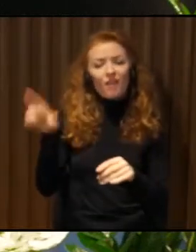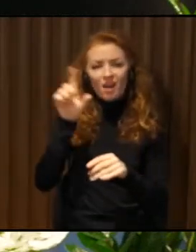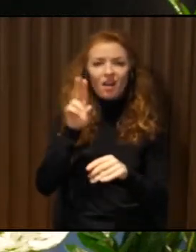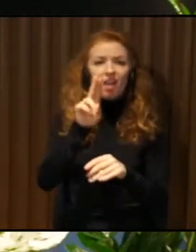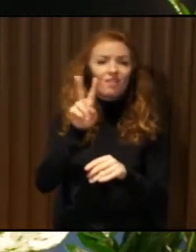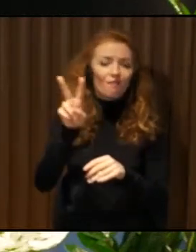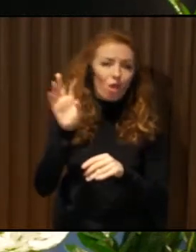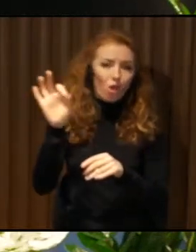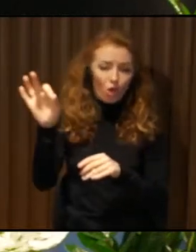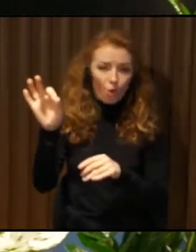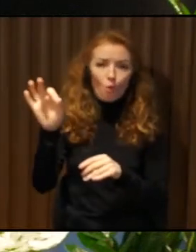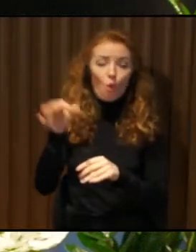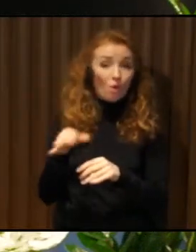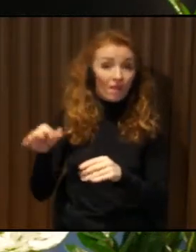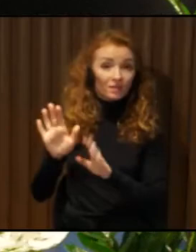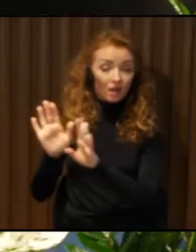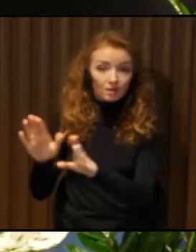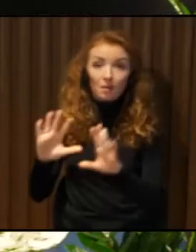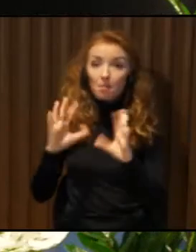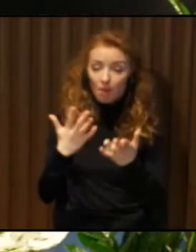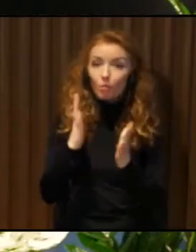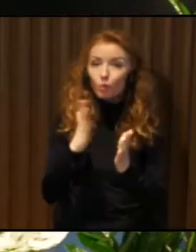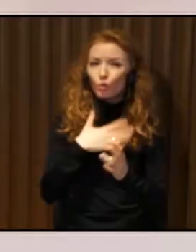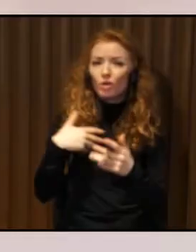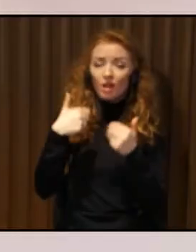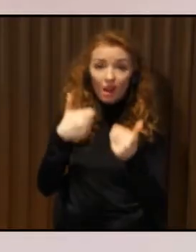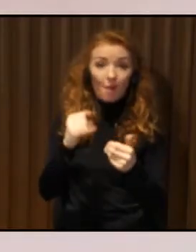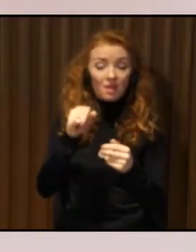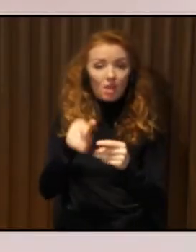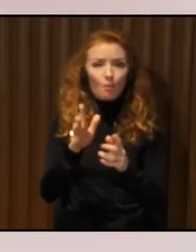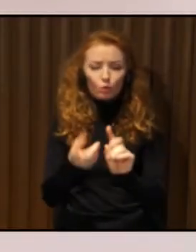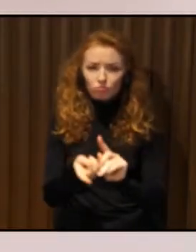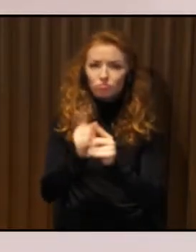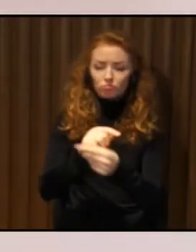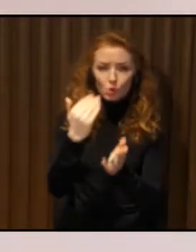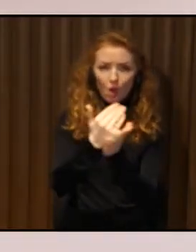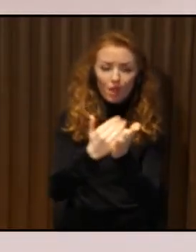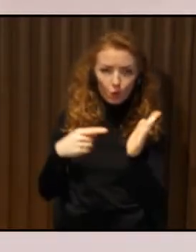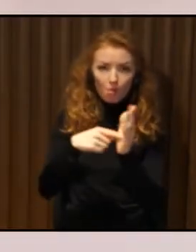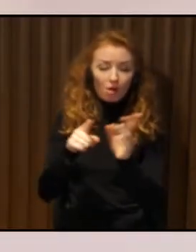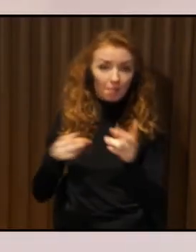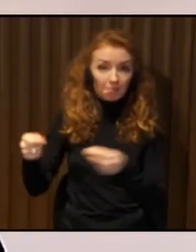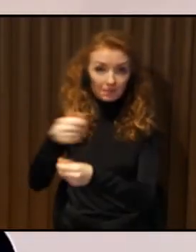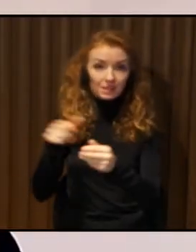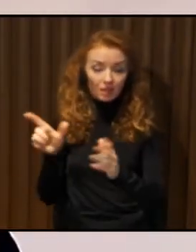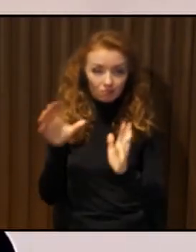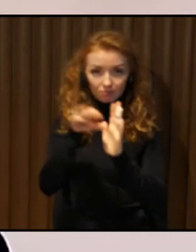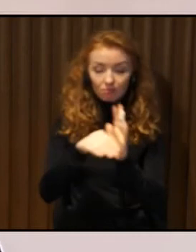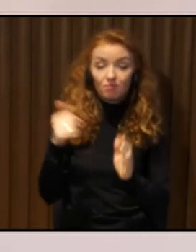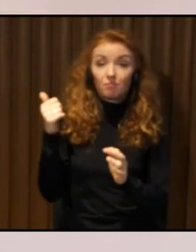normal supply. Well, I can say that I came with an expedition with Access Israel to Latvia in 2018. Yes.